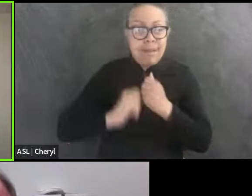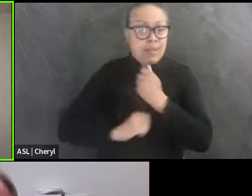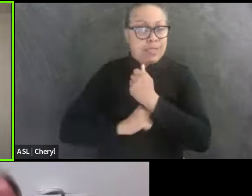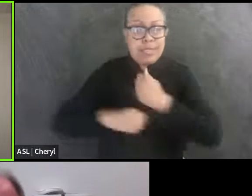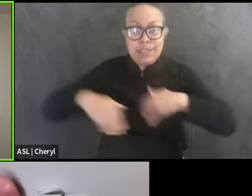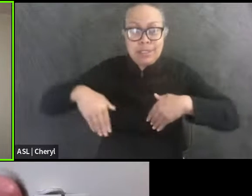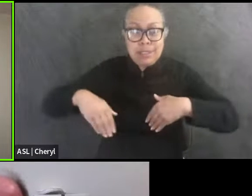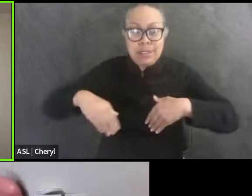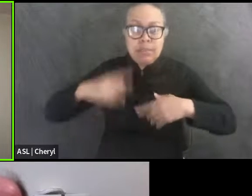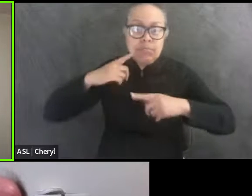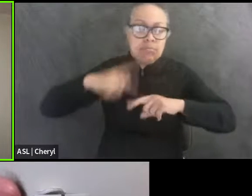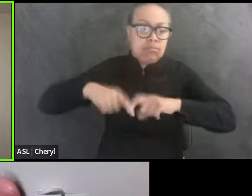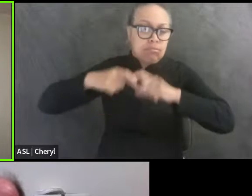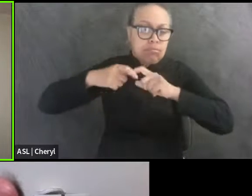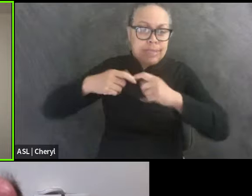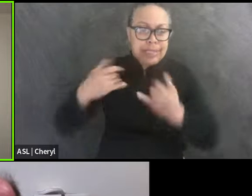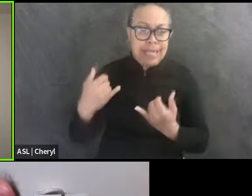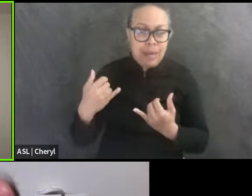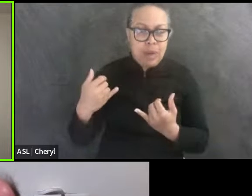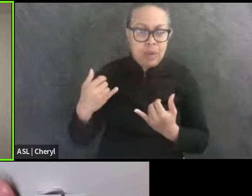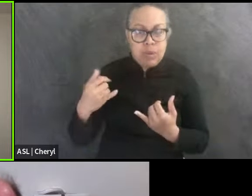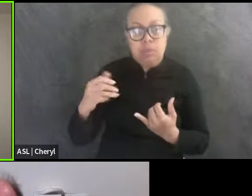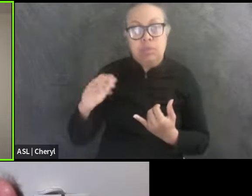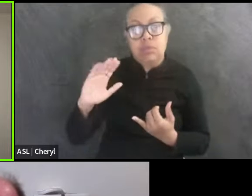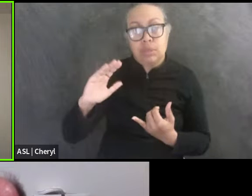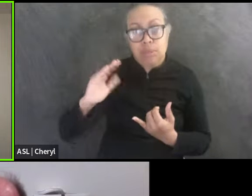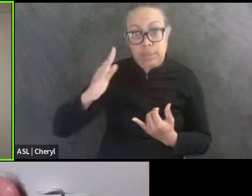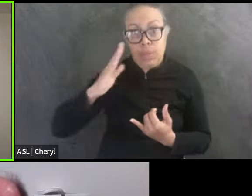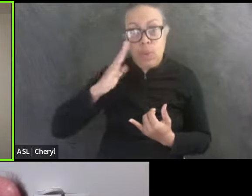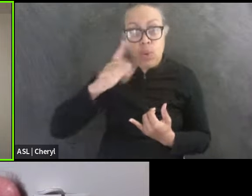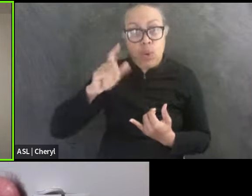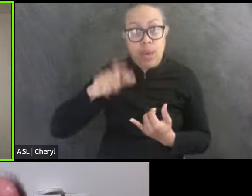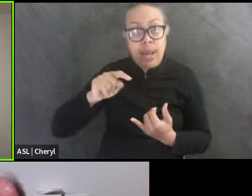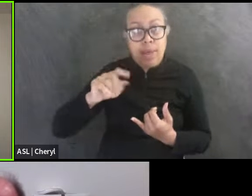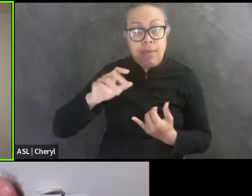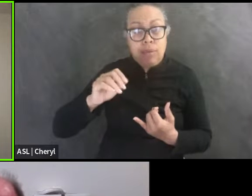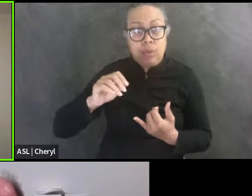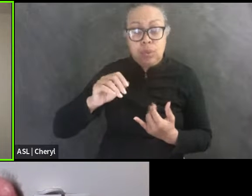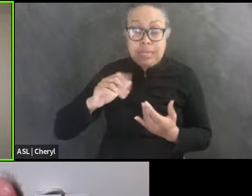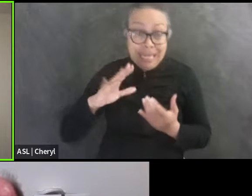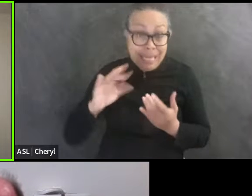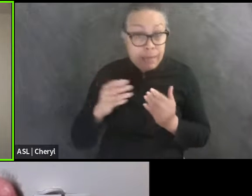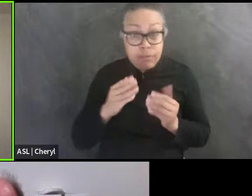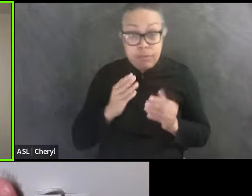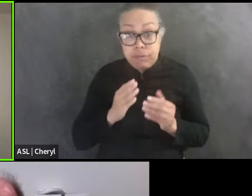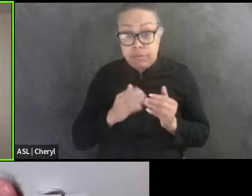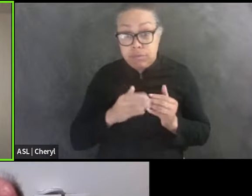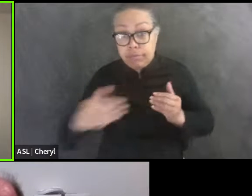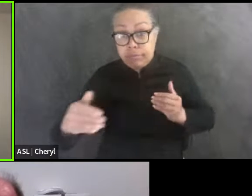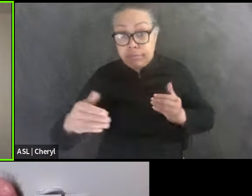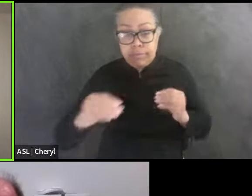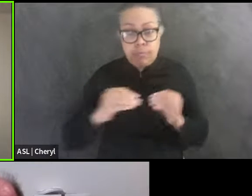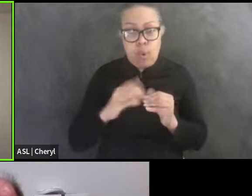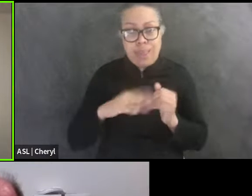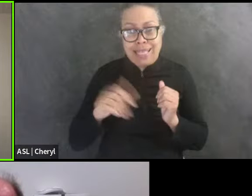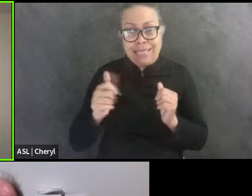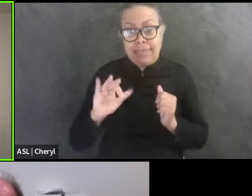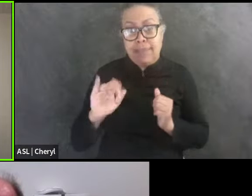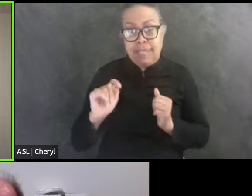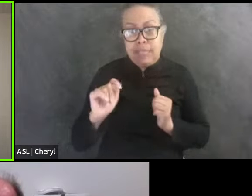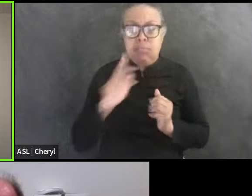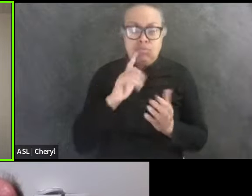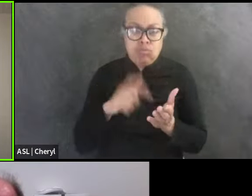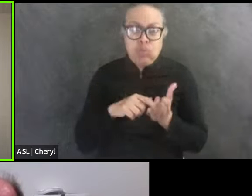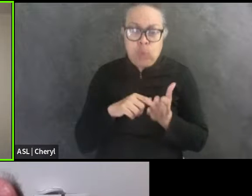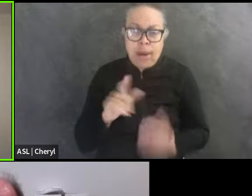limbo. They're going to have to go to, anything beyond 10 feet requires zoning relief. So I suspect they